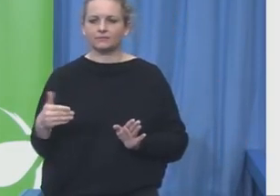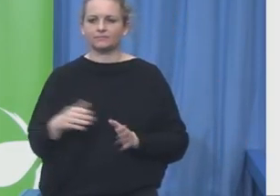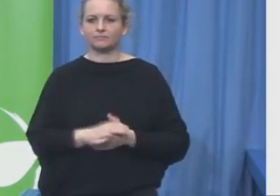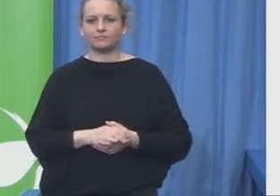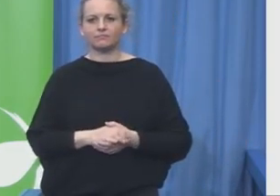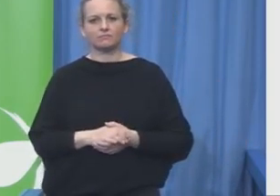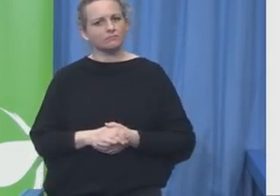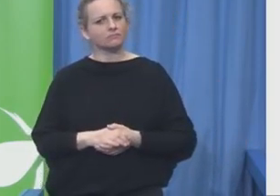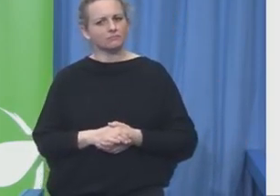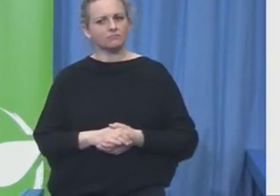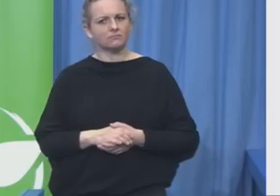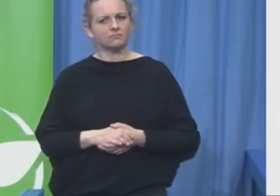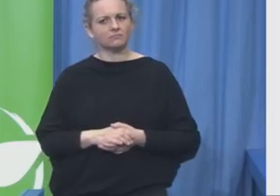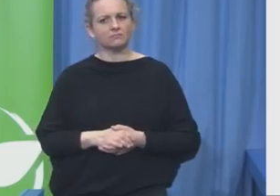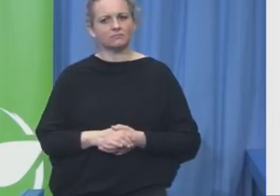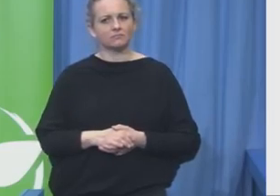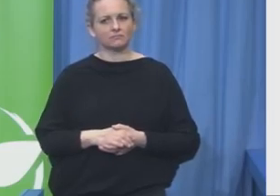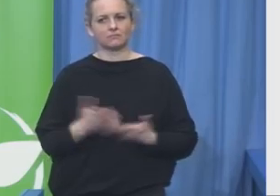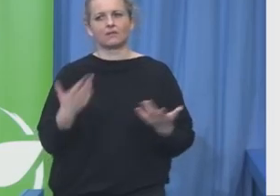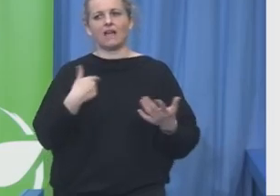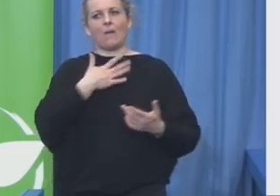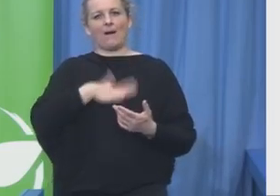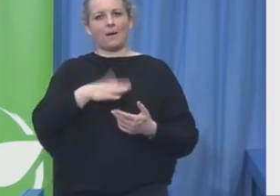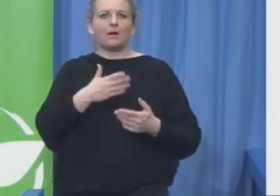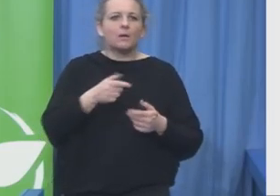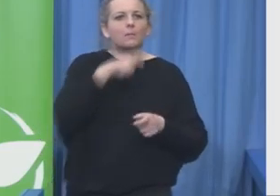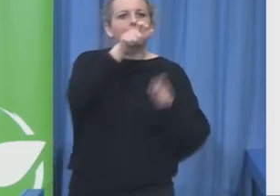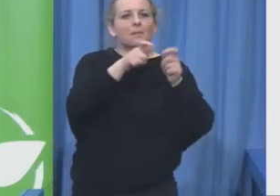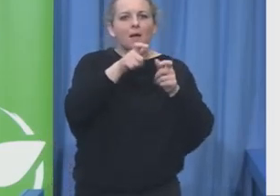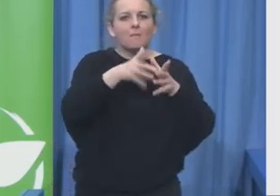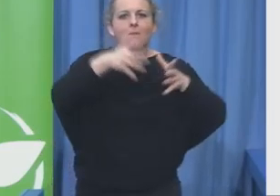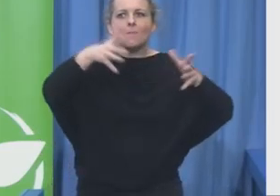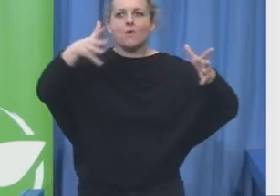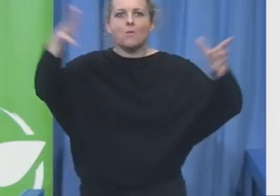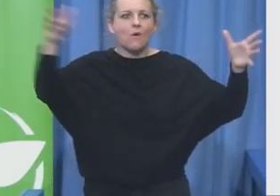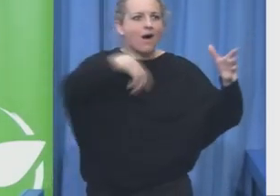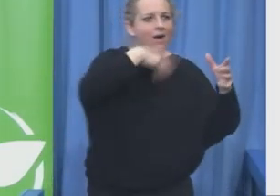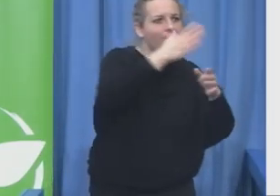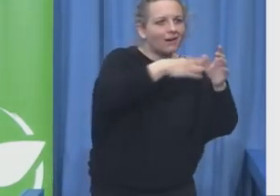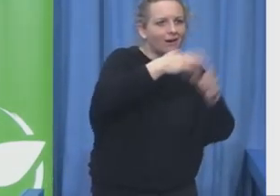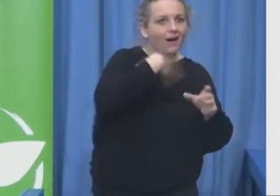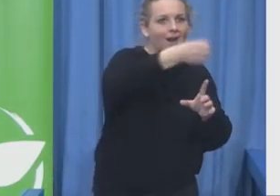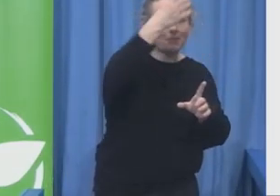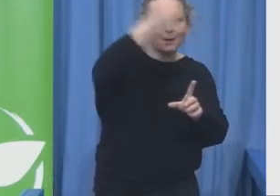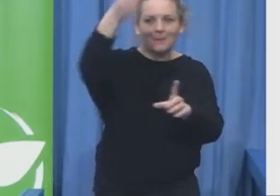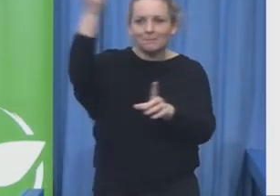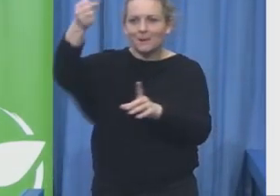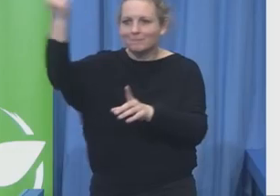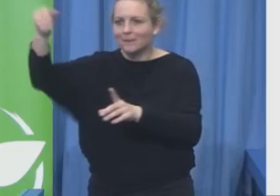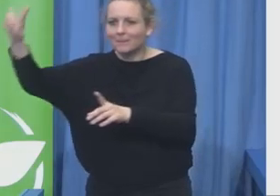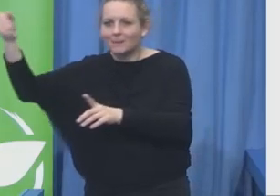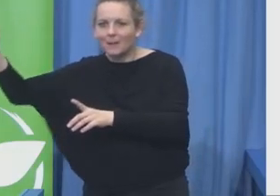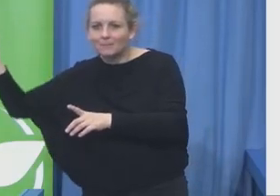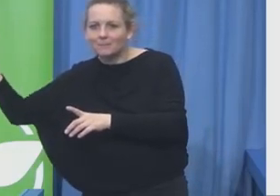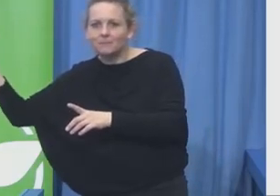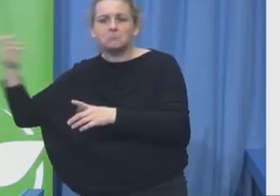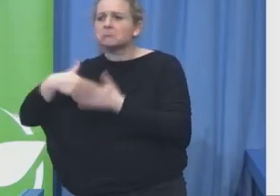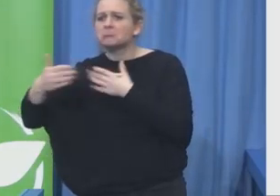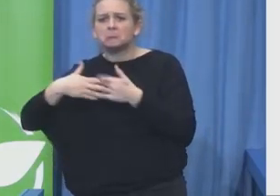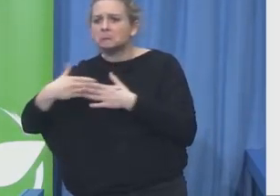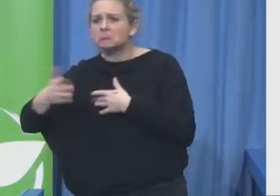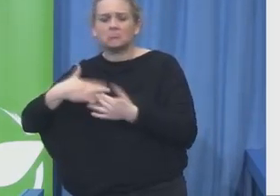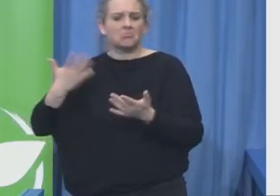to scaling up the project which are working. The ones in Morocco or in Senegal or in Mali. For the